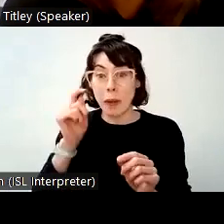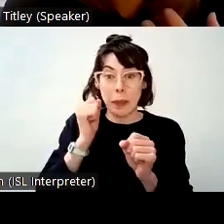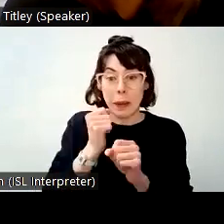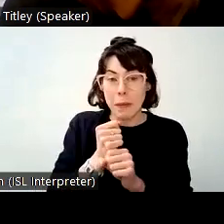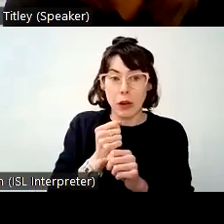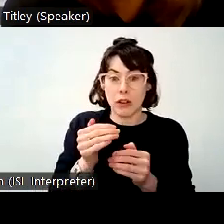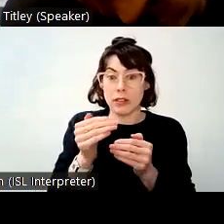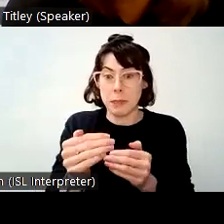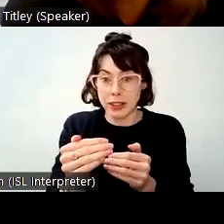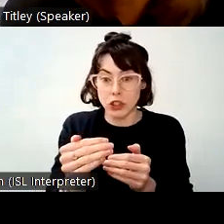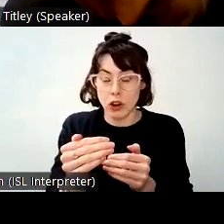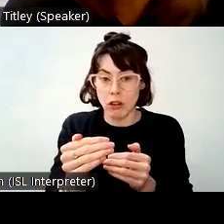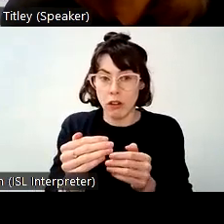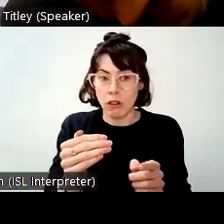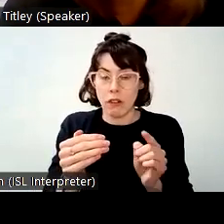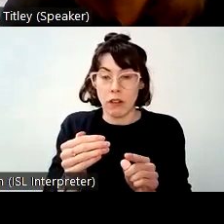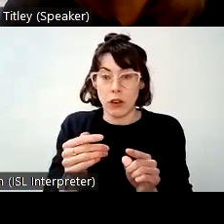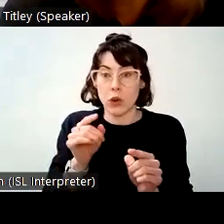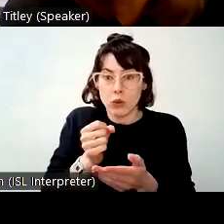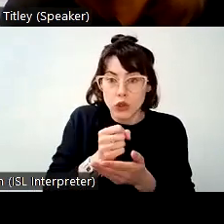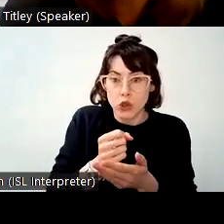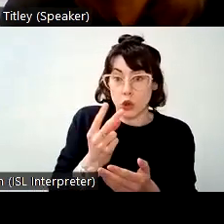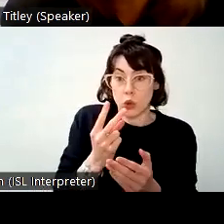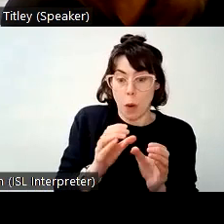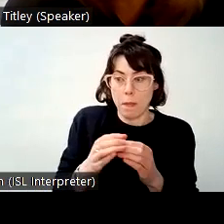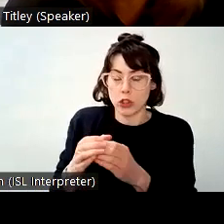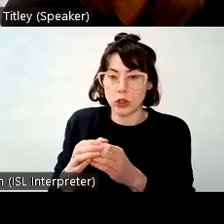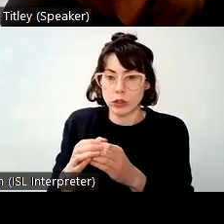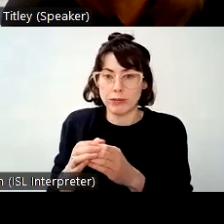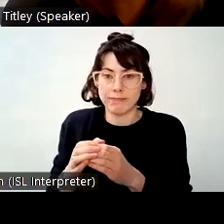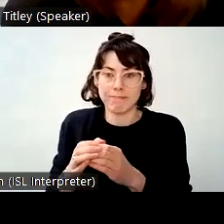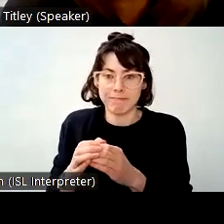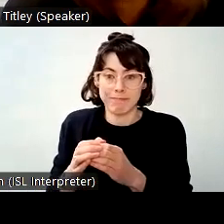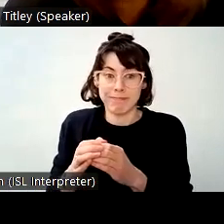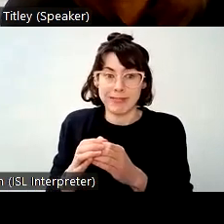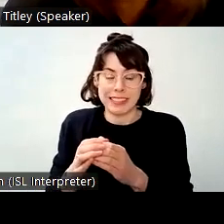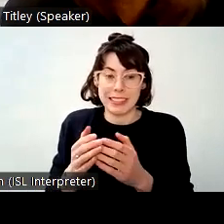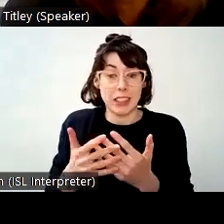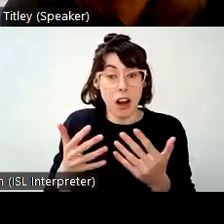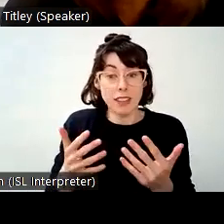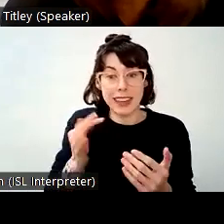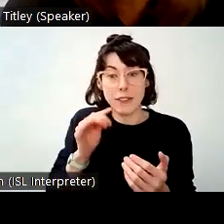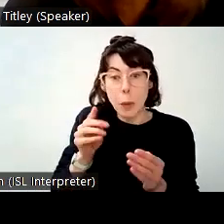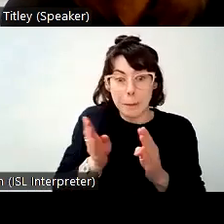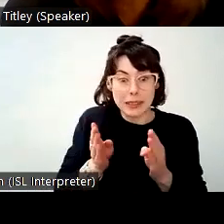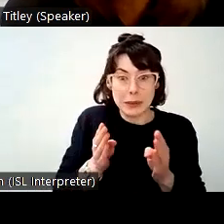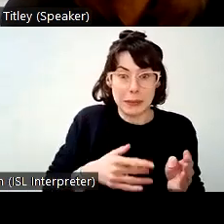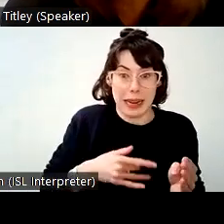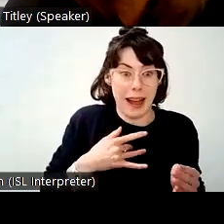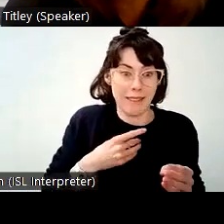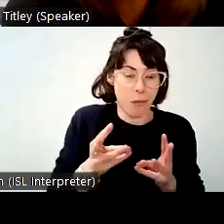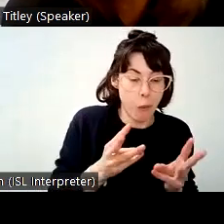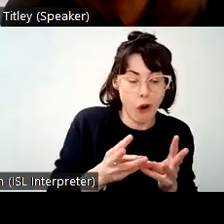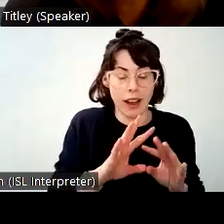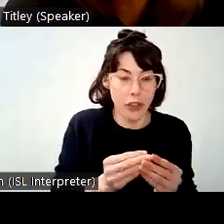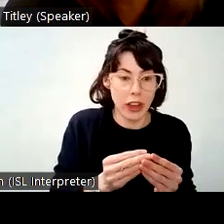modules, it is something that you would notice, having to make space for within already busy lives. So Patrick's module is the compulsory one there. He's given you a